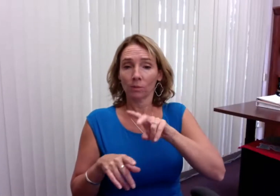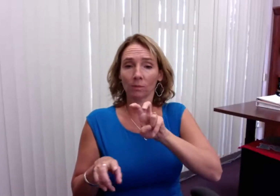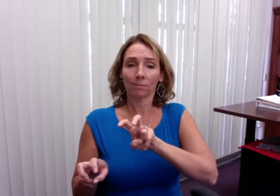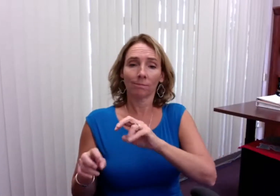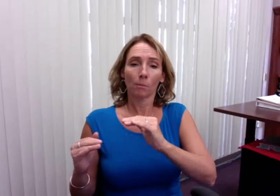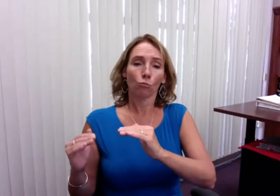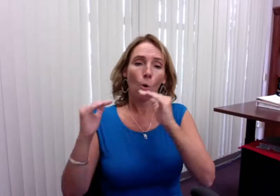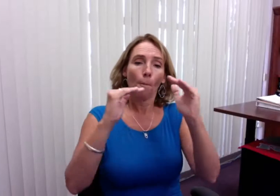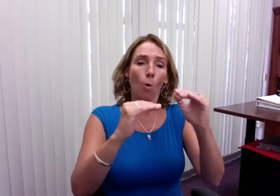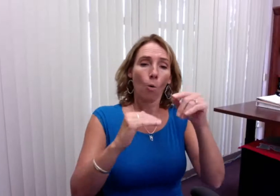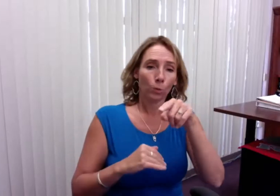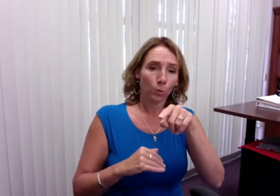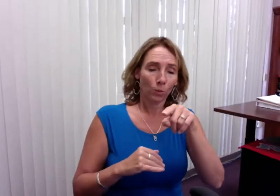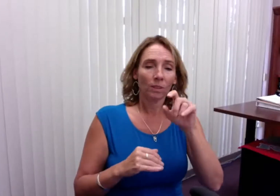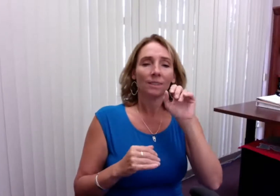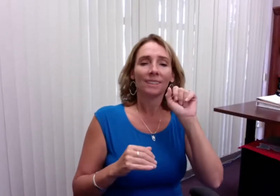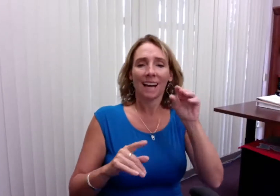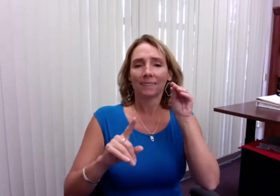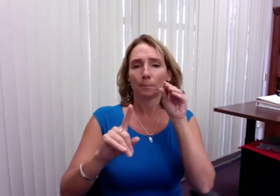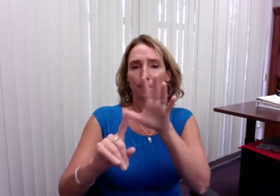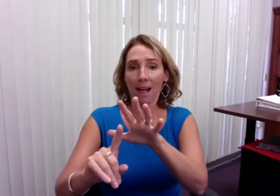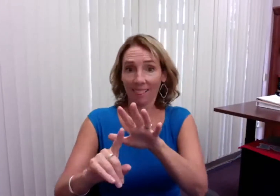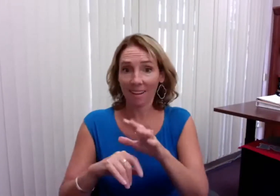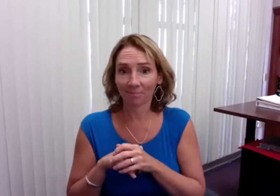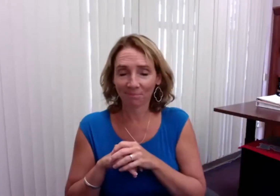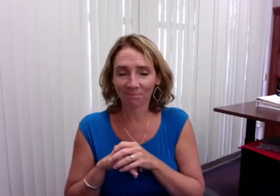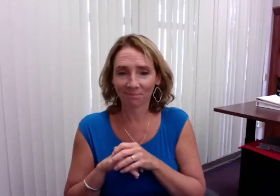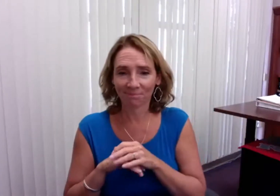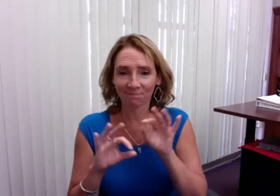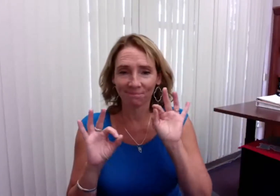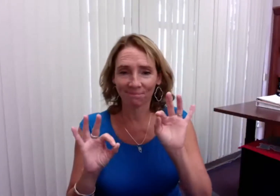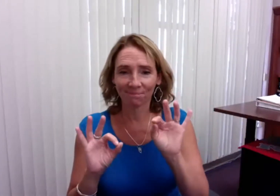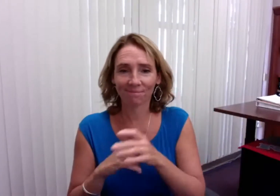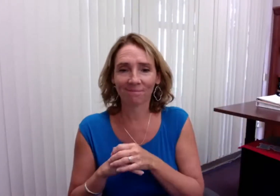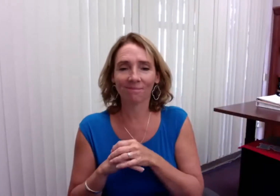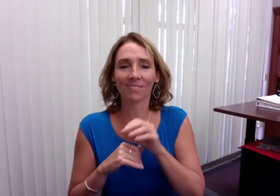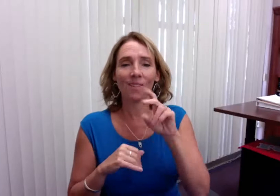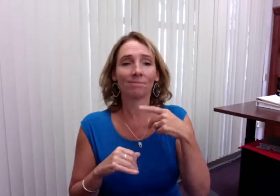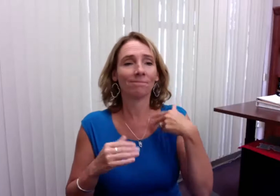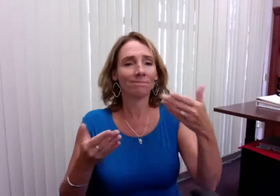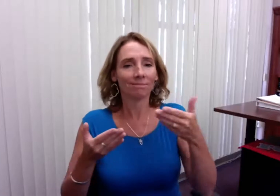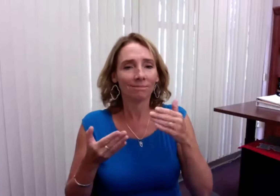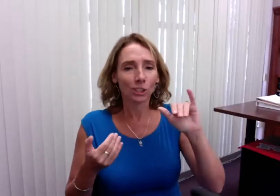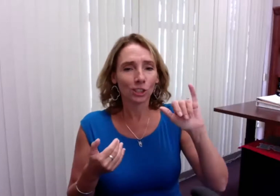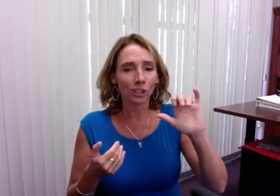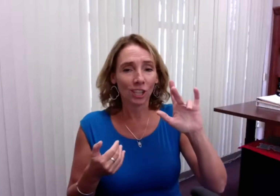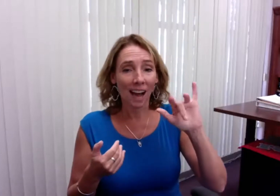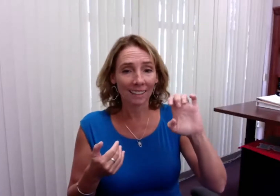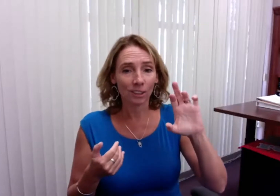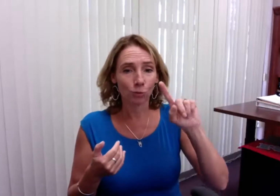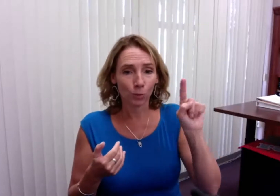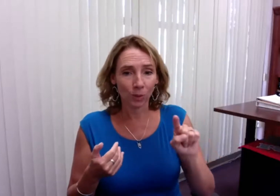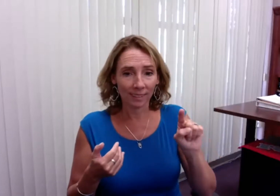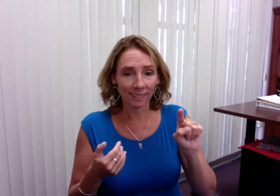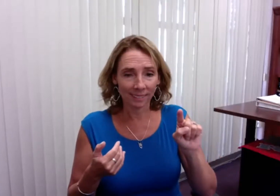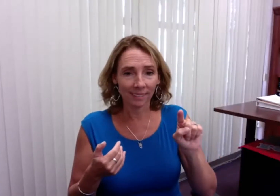for Erica to spotlight you, to first promote you, I should say, to a panelist, and then spotlight you. All